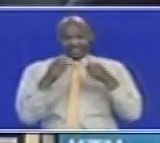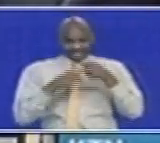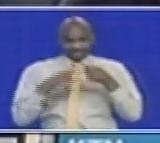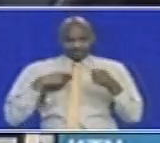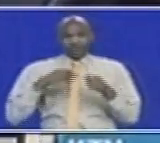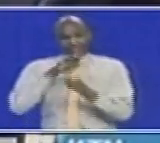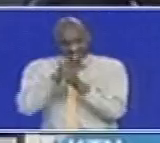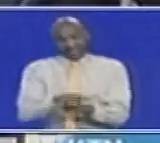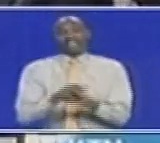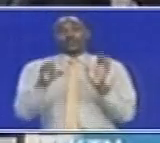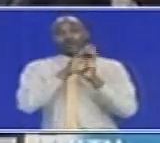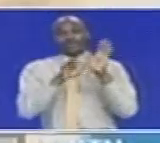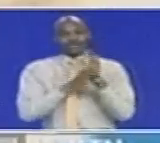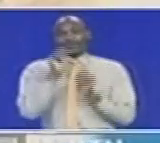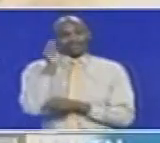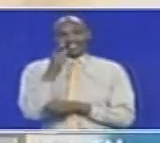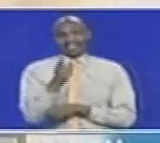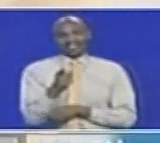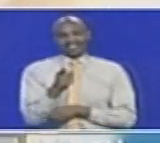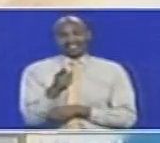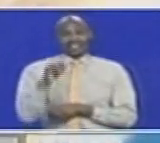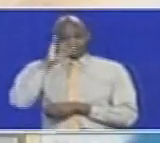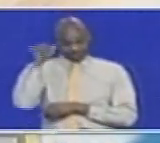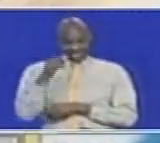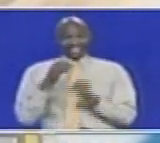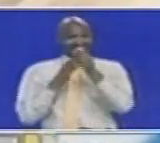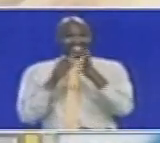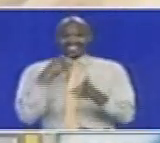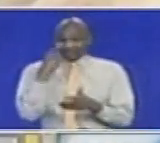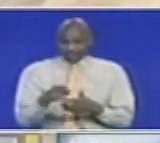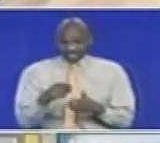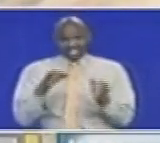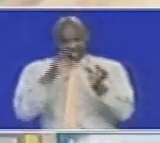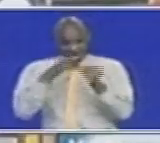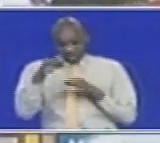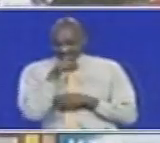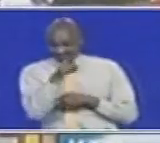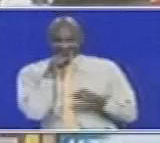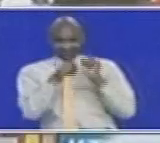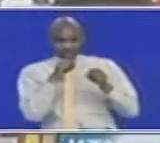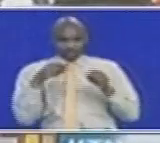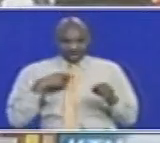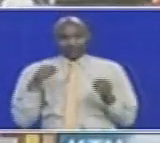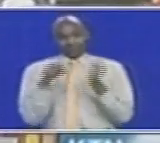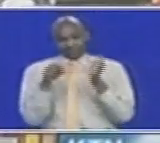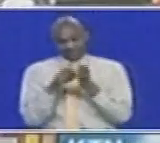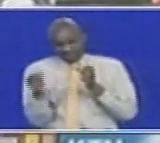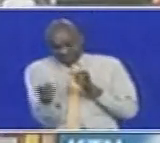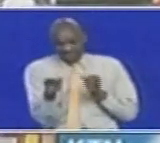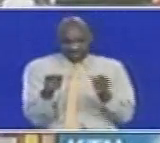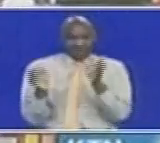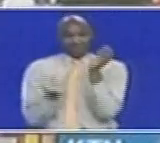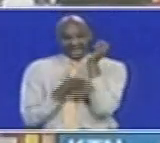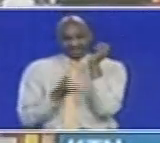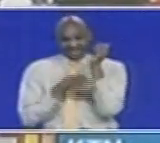provisions of the Constitution of Kenya. Jubilee leaders are accusing the CORD coalition of sowing seeds of discord in the country